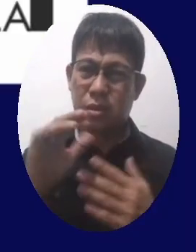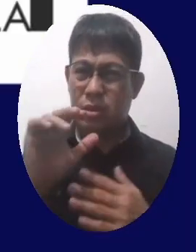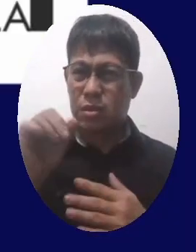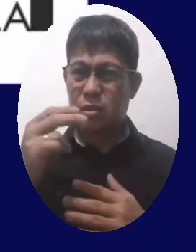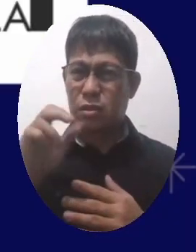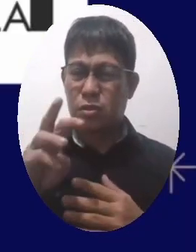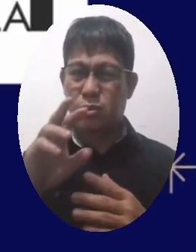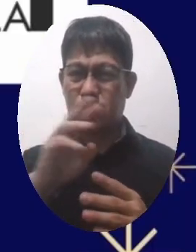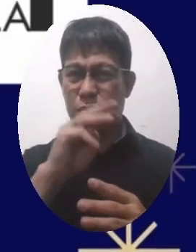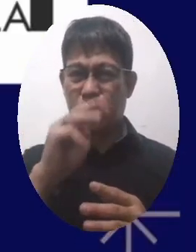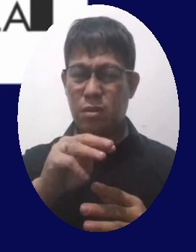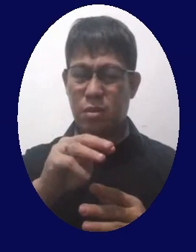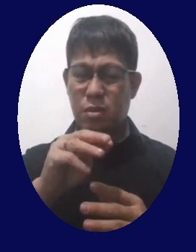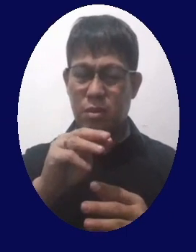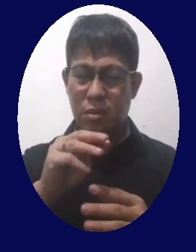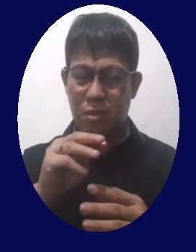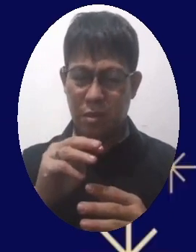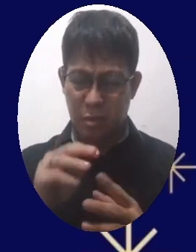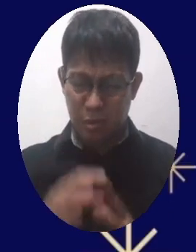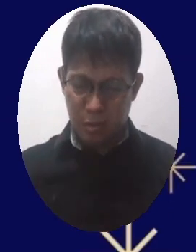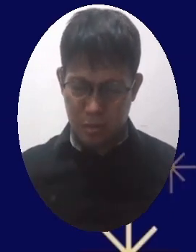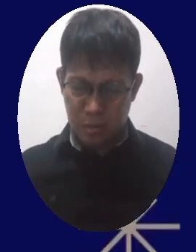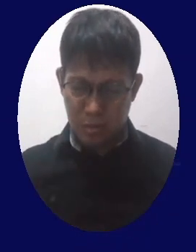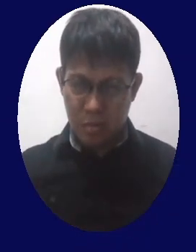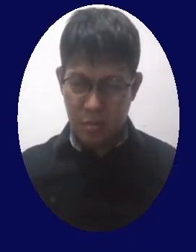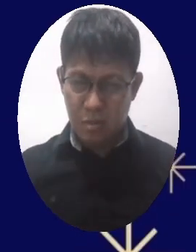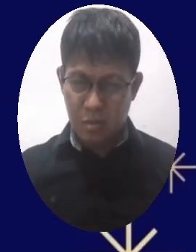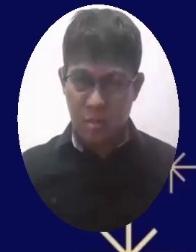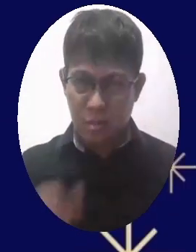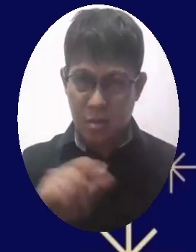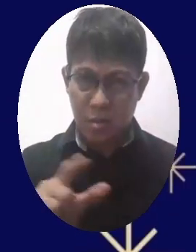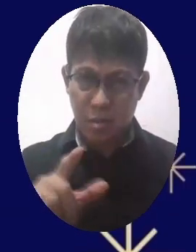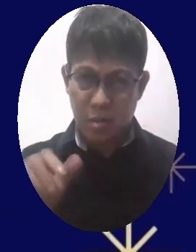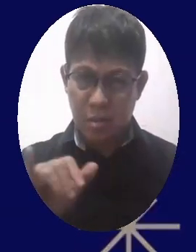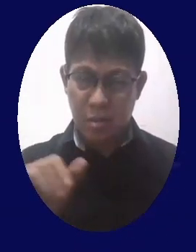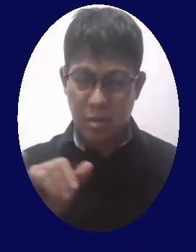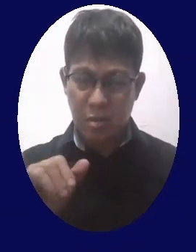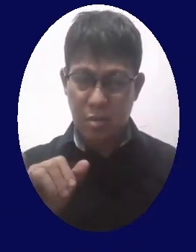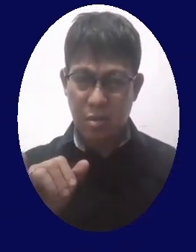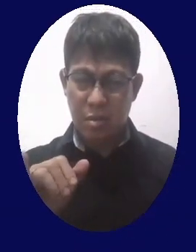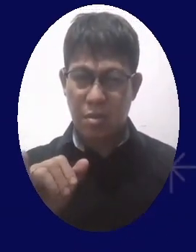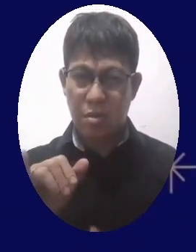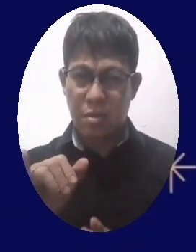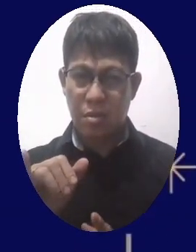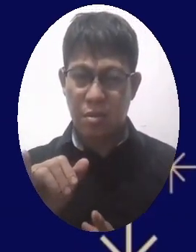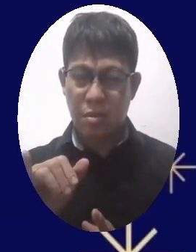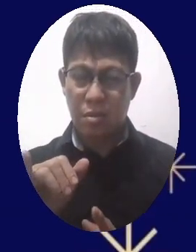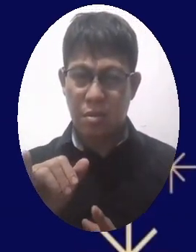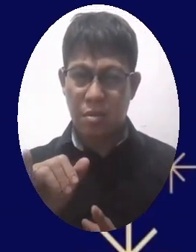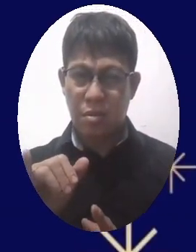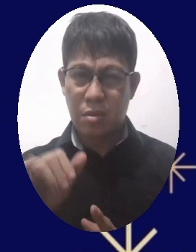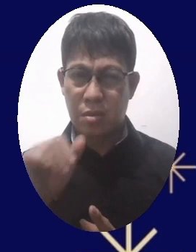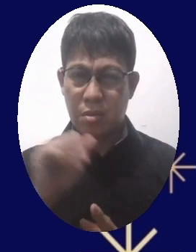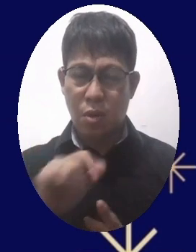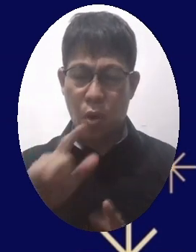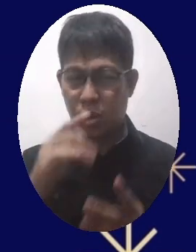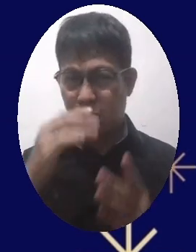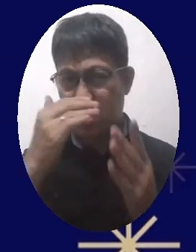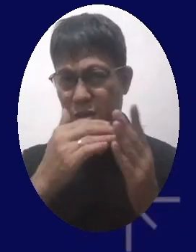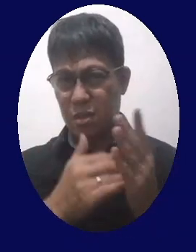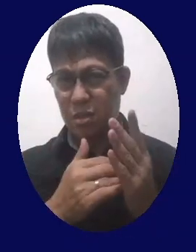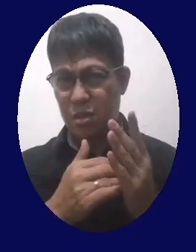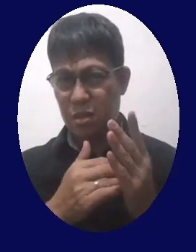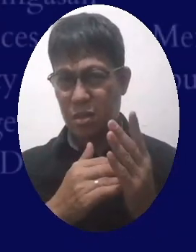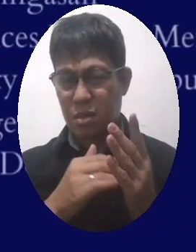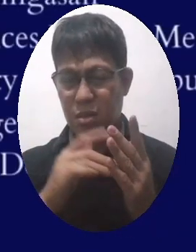sa Shom Manila, Ibar Abstracting Company, Mamacita Foundation, Anonymous Donor, Gloria D. Sun